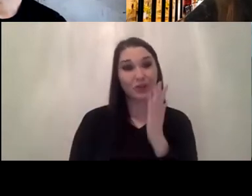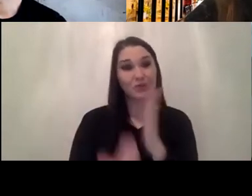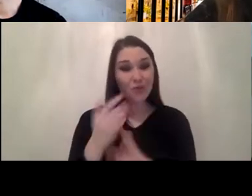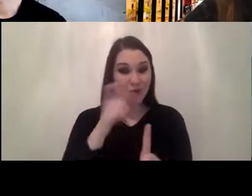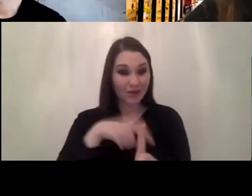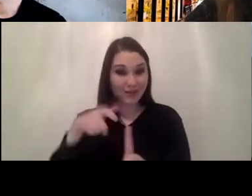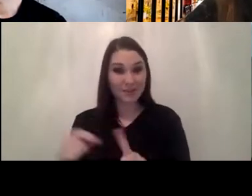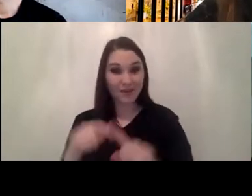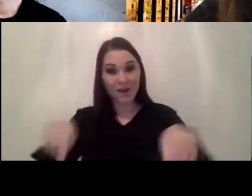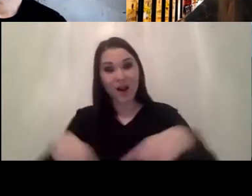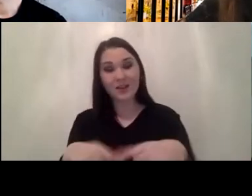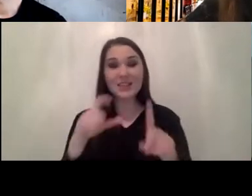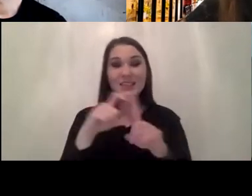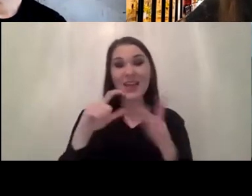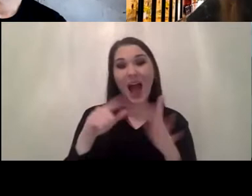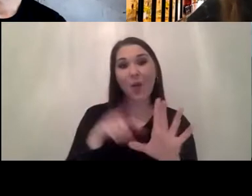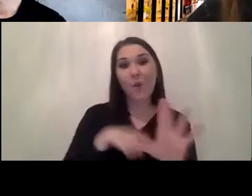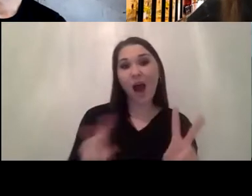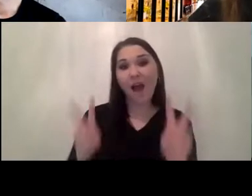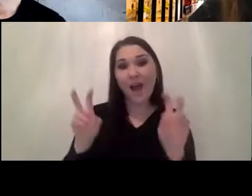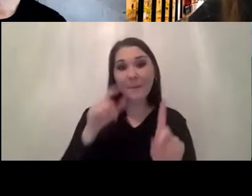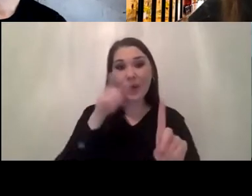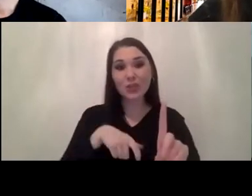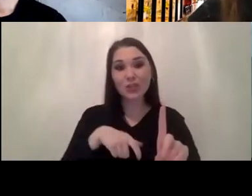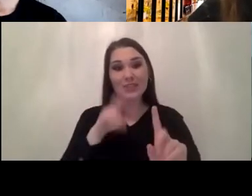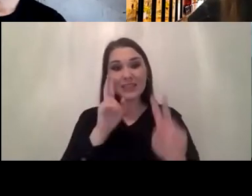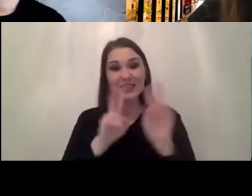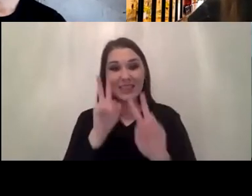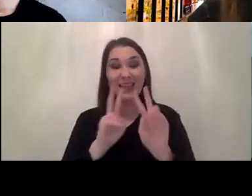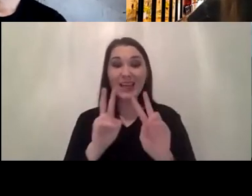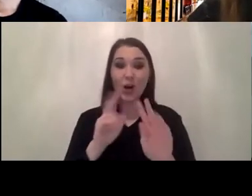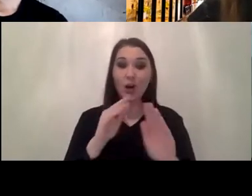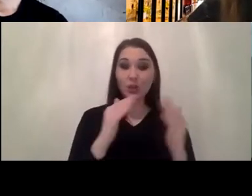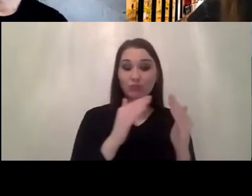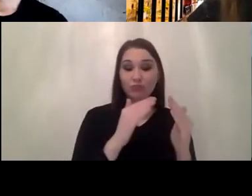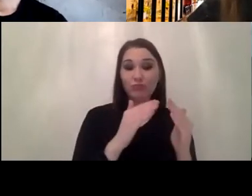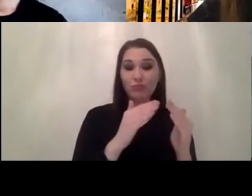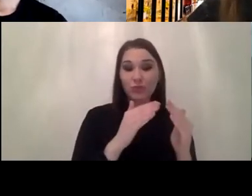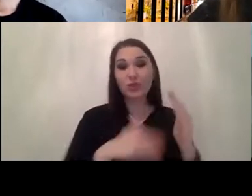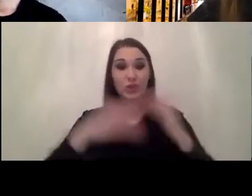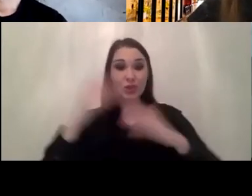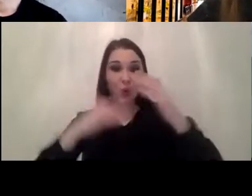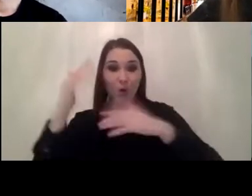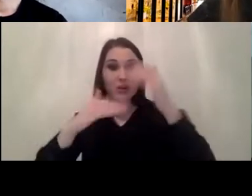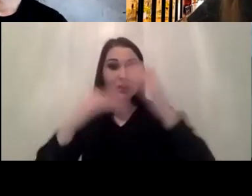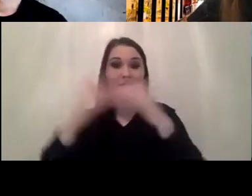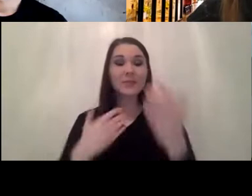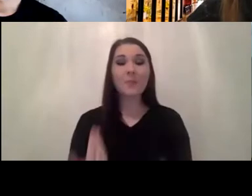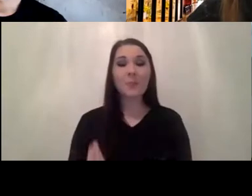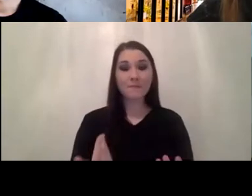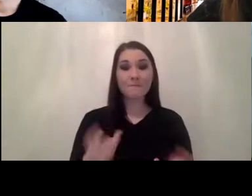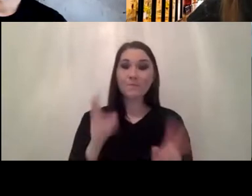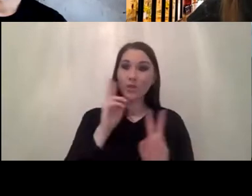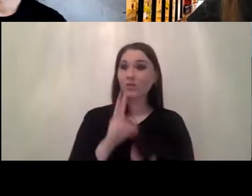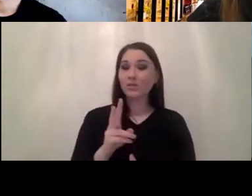sort of DIYer who, to be honest, would see our stores, and a lot of them assumed we were trade only, but they now realise that we're online,